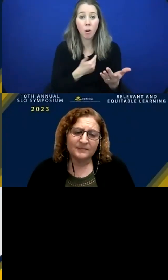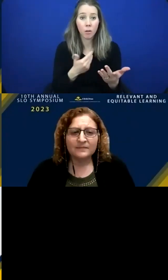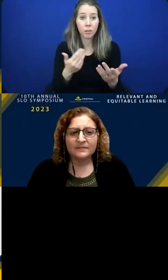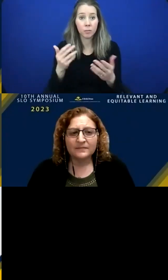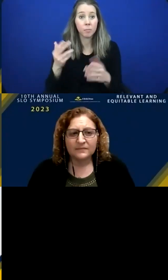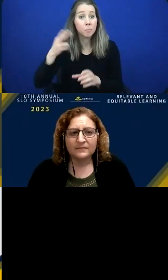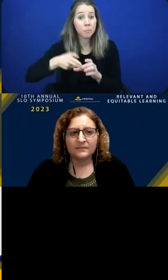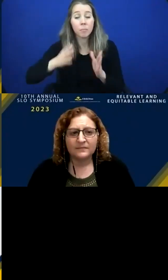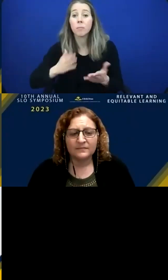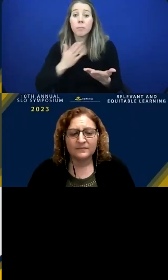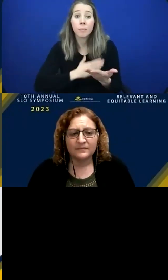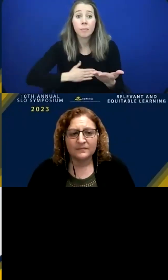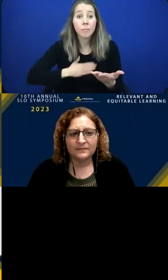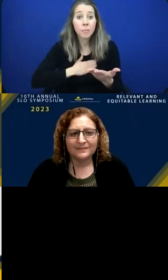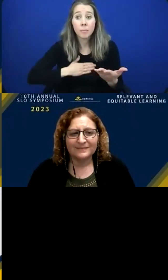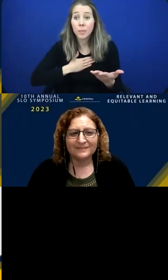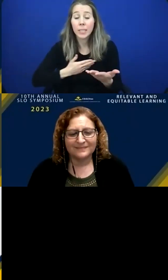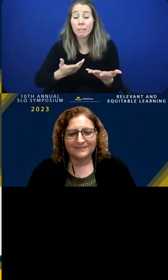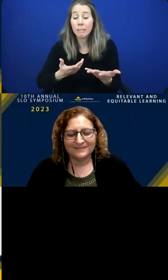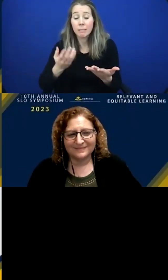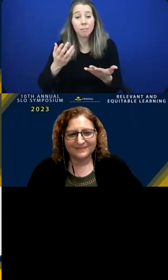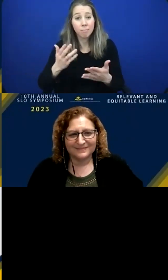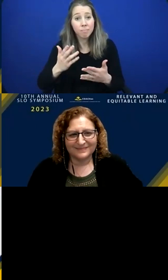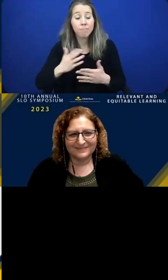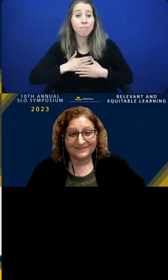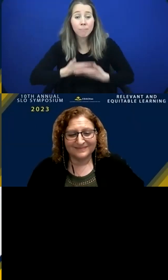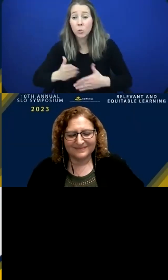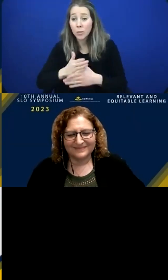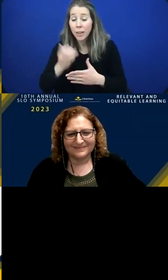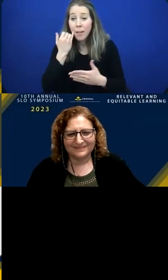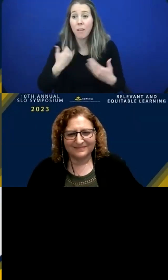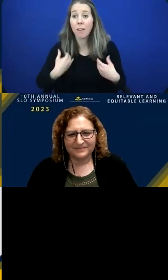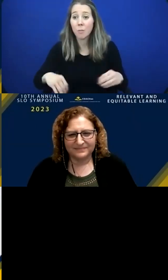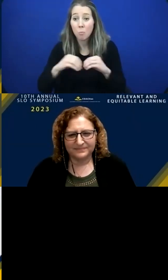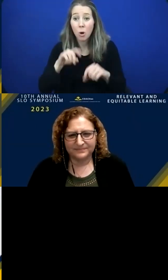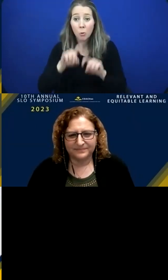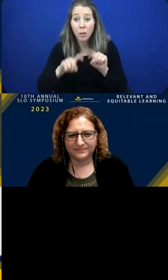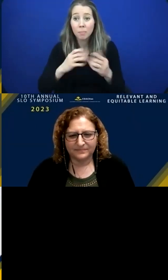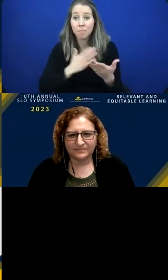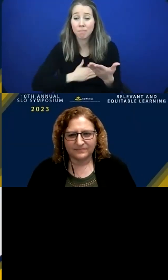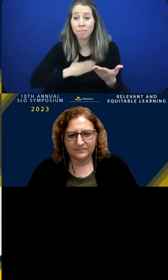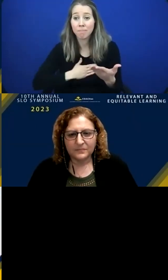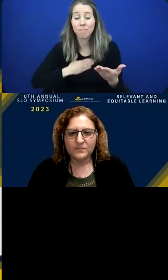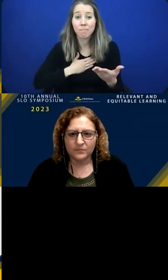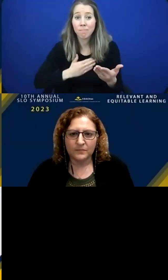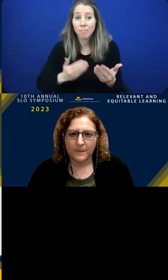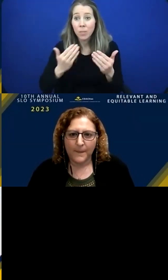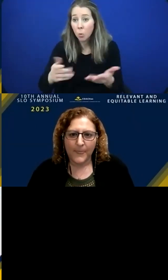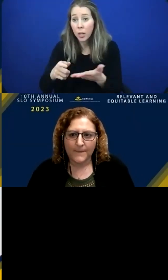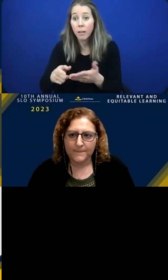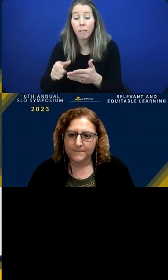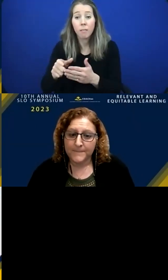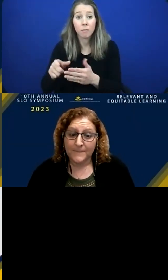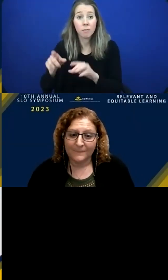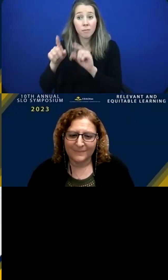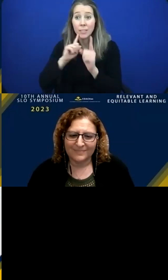don't hesitate to share. If you have any more questions, you have any questions for our panelists, please write them in the comment, and